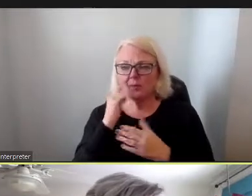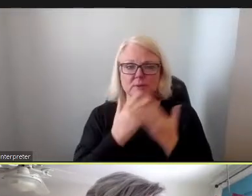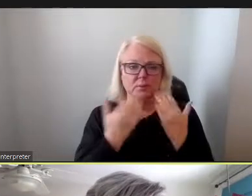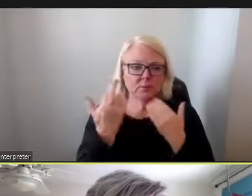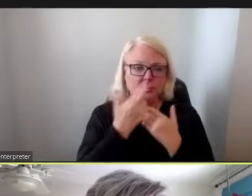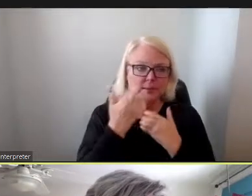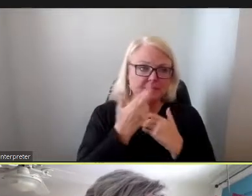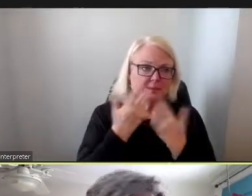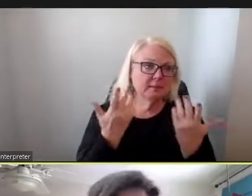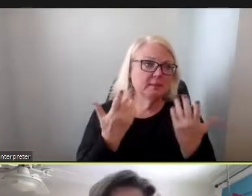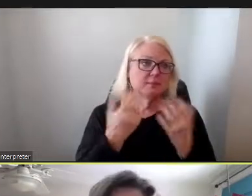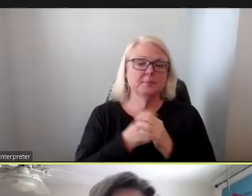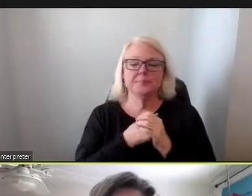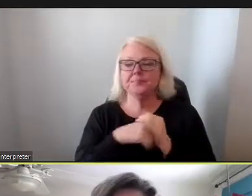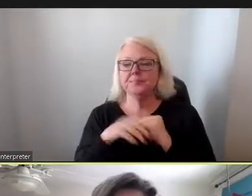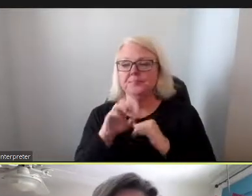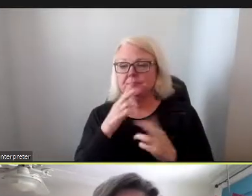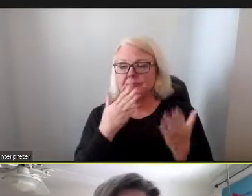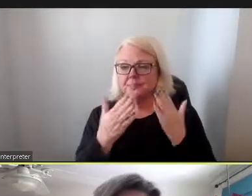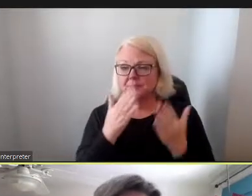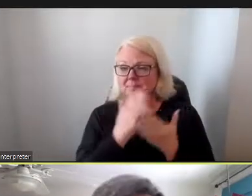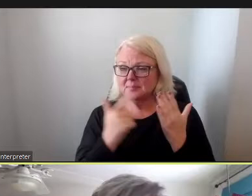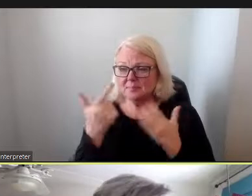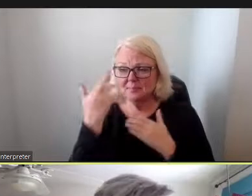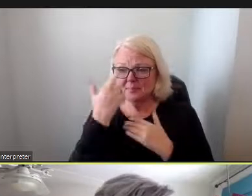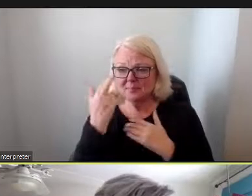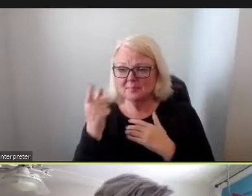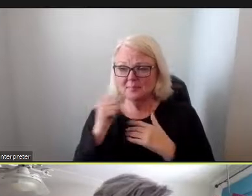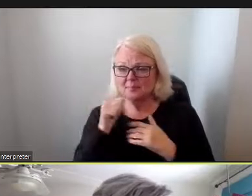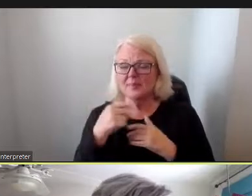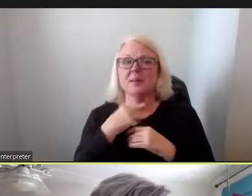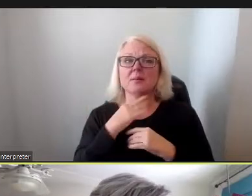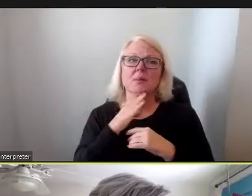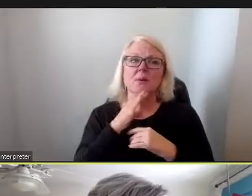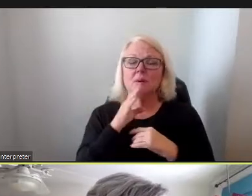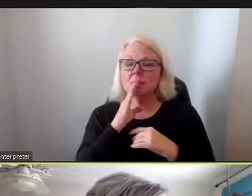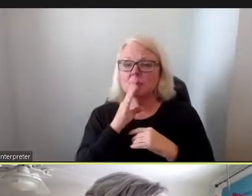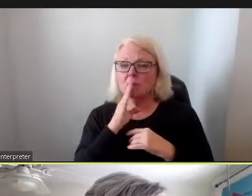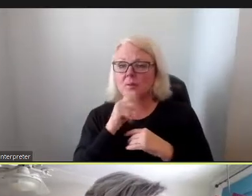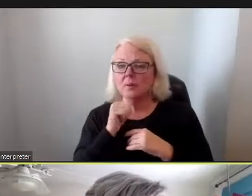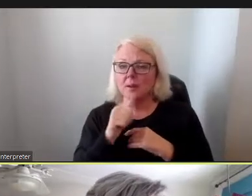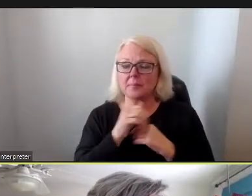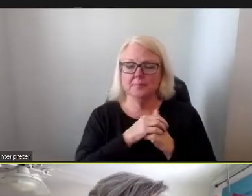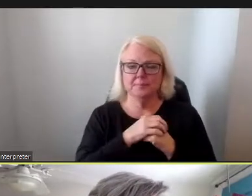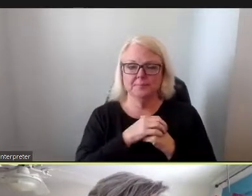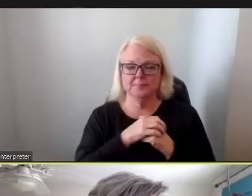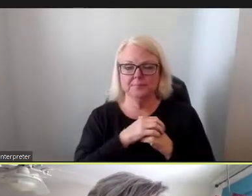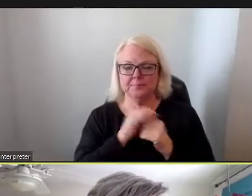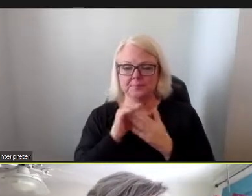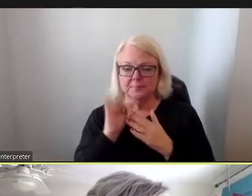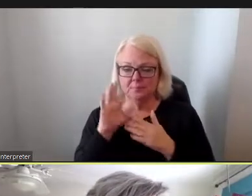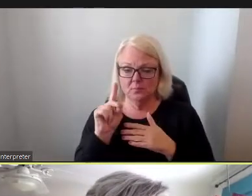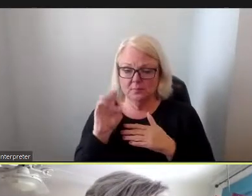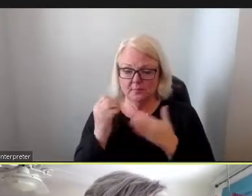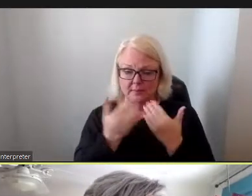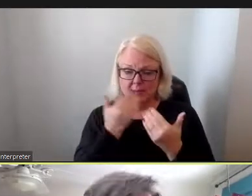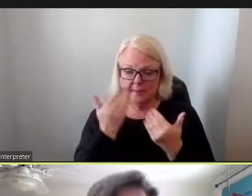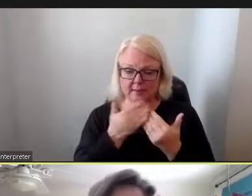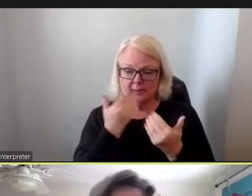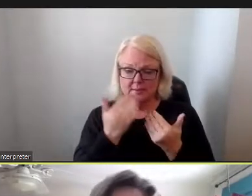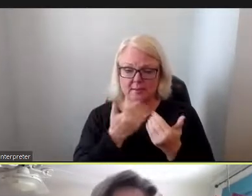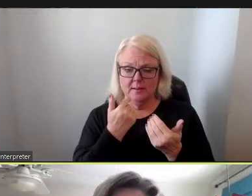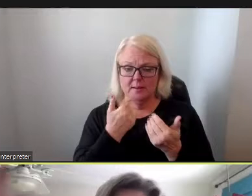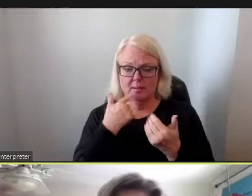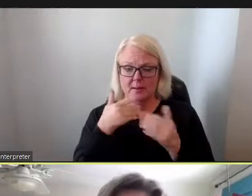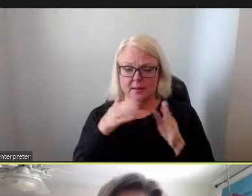reasons. Or it might be just some other reason that they were not vocalizing. It would have been easy to just